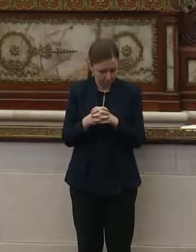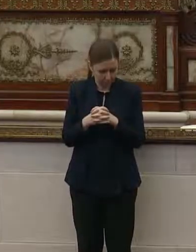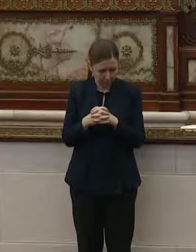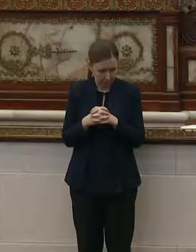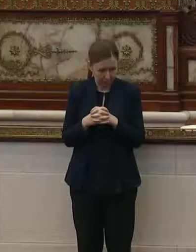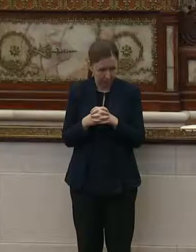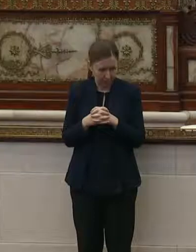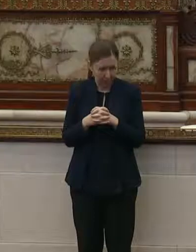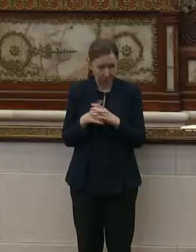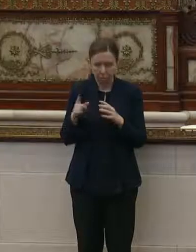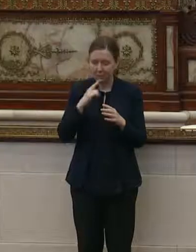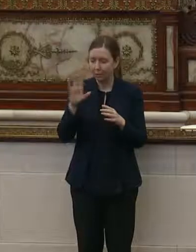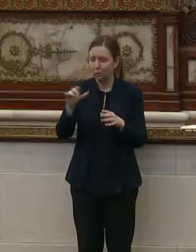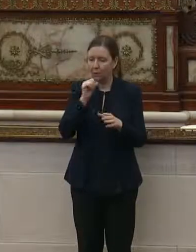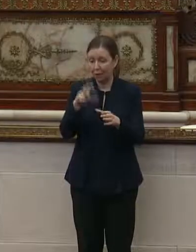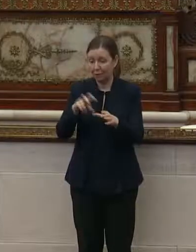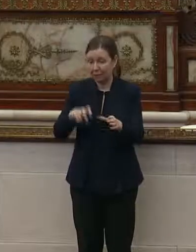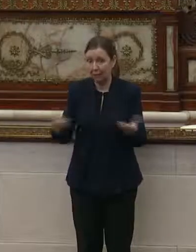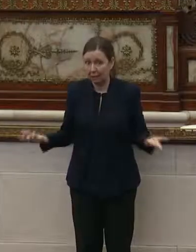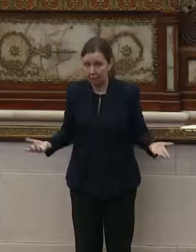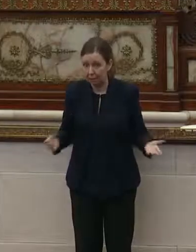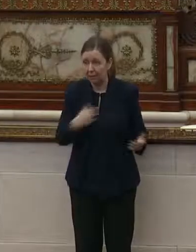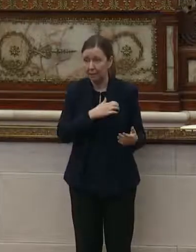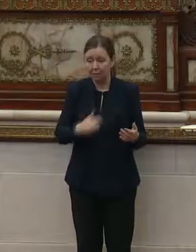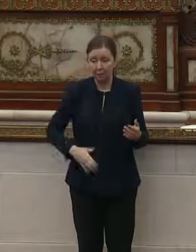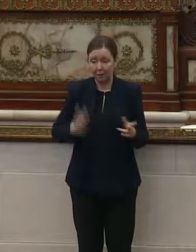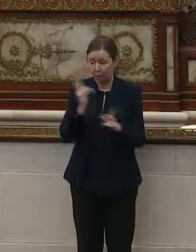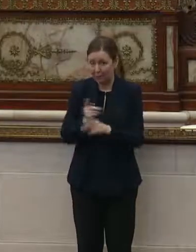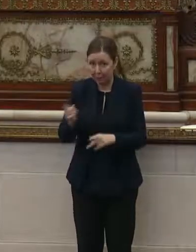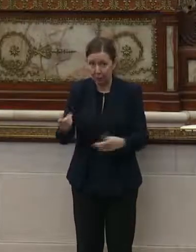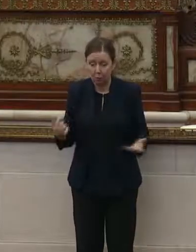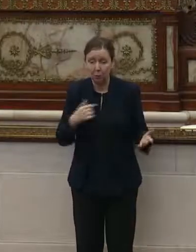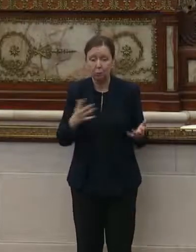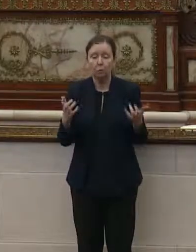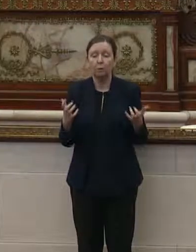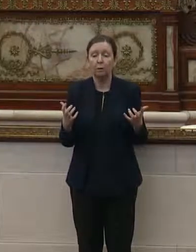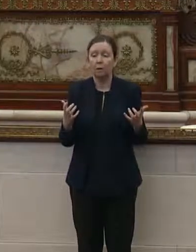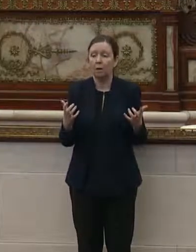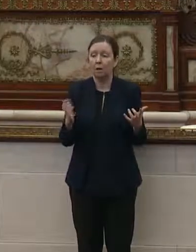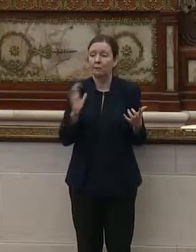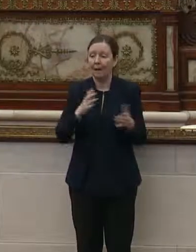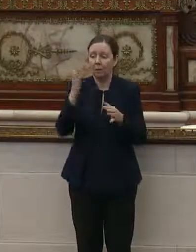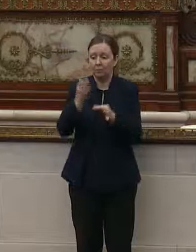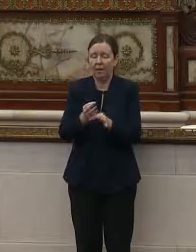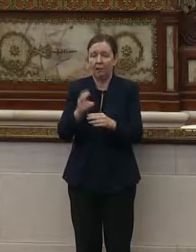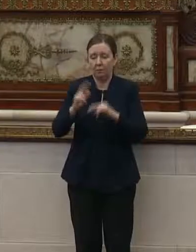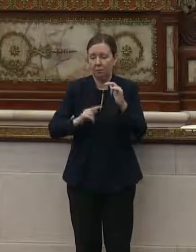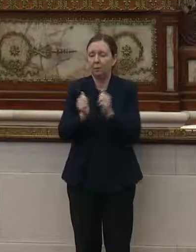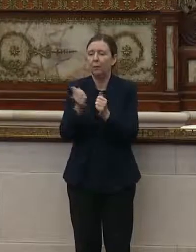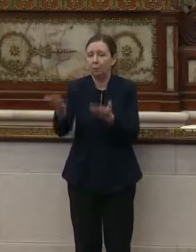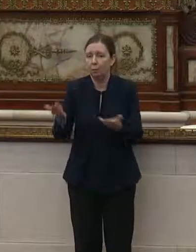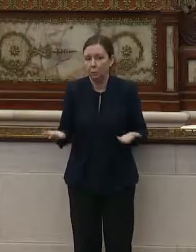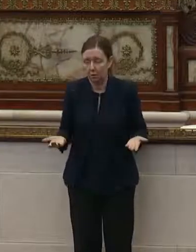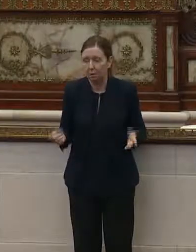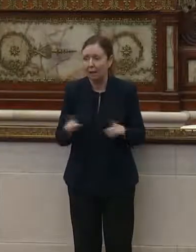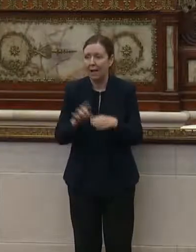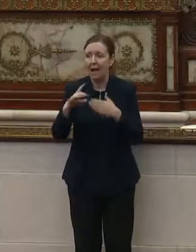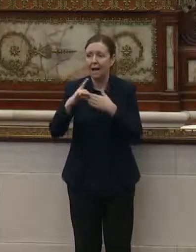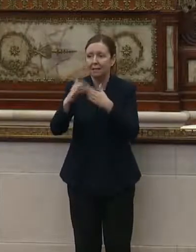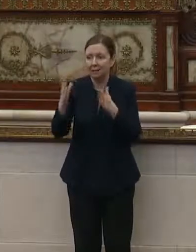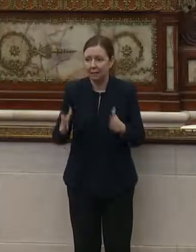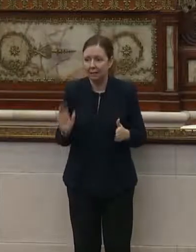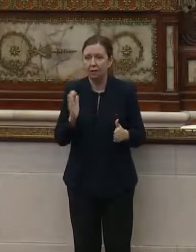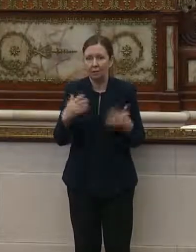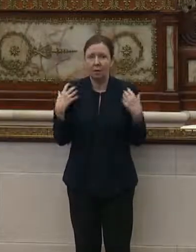You said basically you're not resigning. The mayor's going to keep you. So we want to have our faith rebuilt in you as the leader of